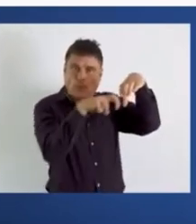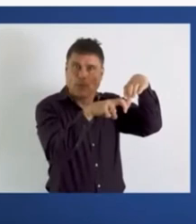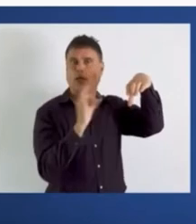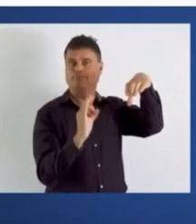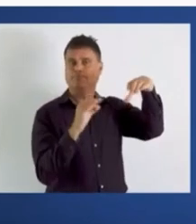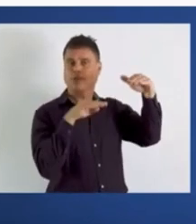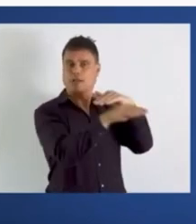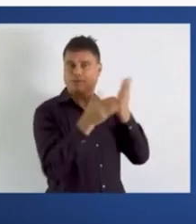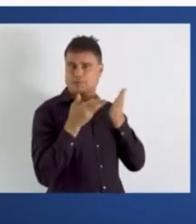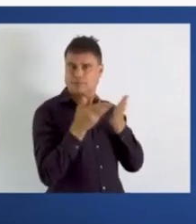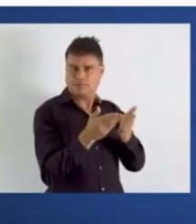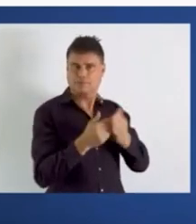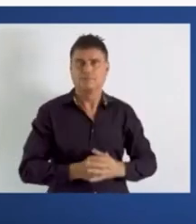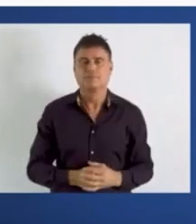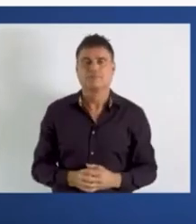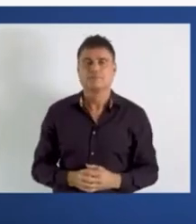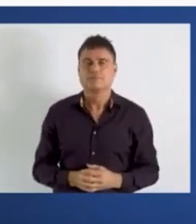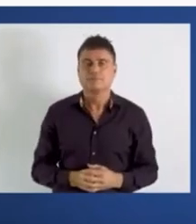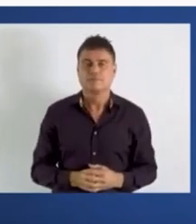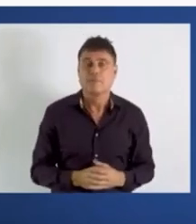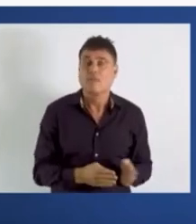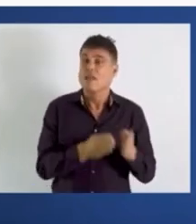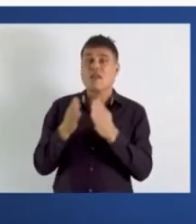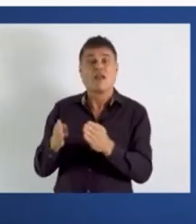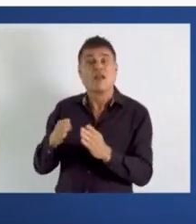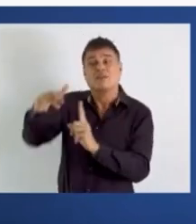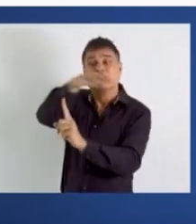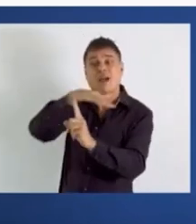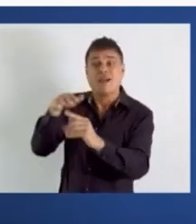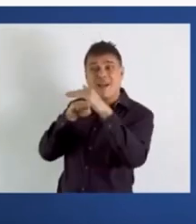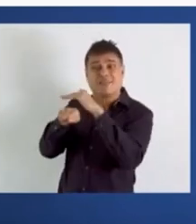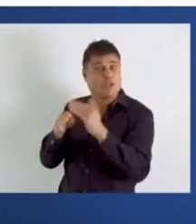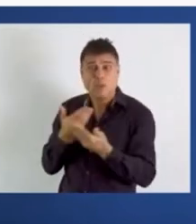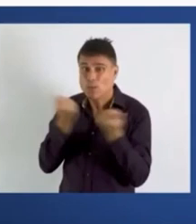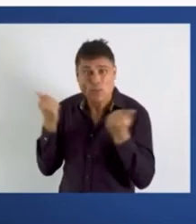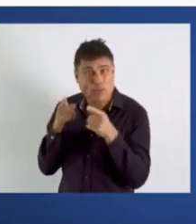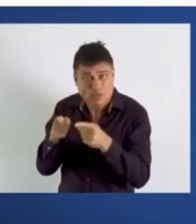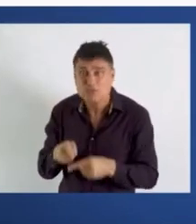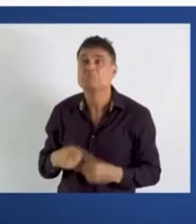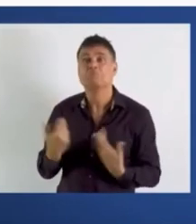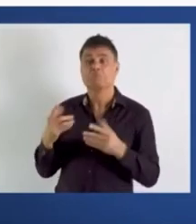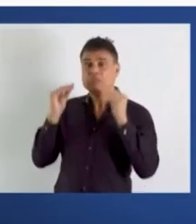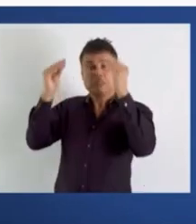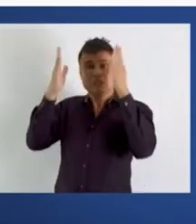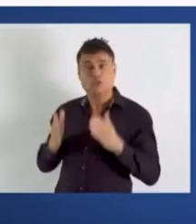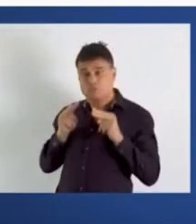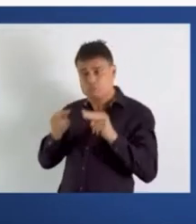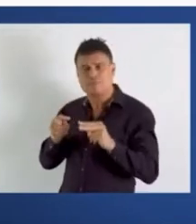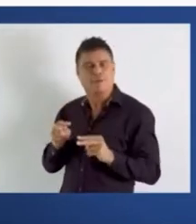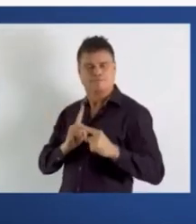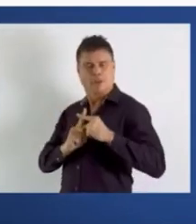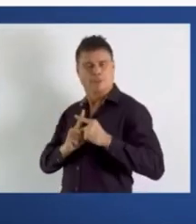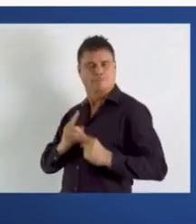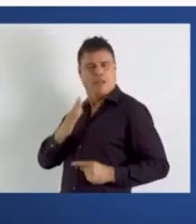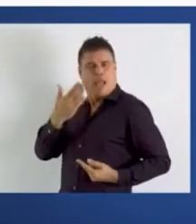will be able to access the school building. In accommodating societies, teachers will have positive